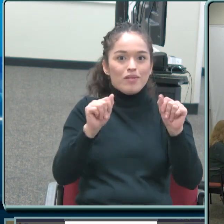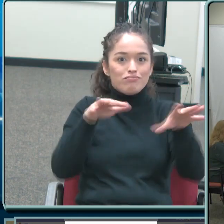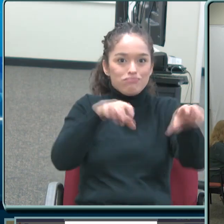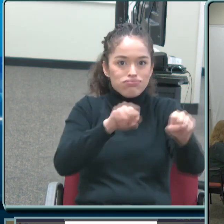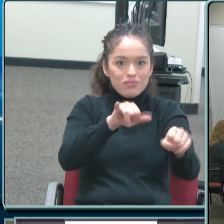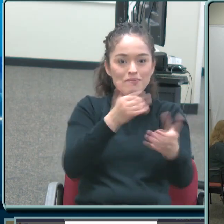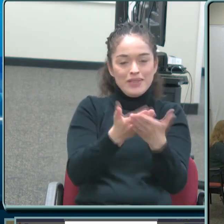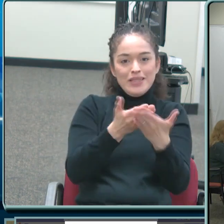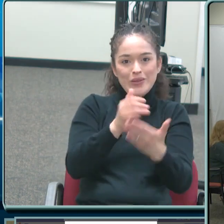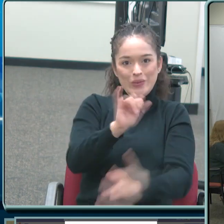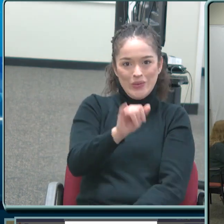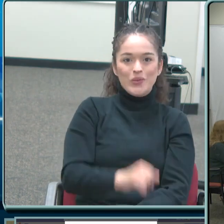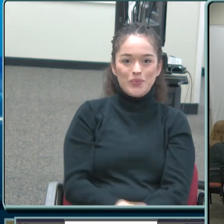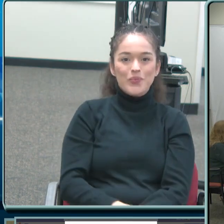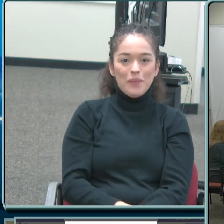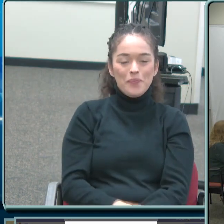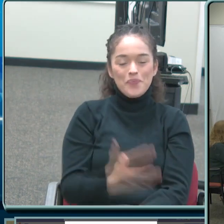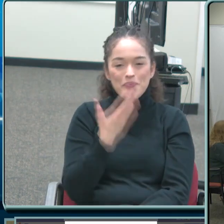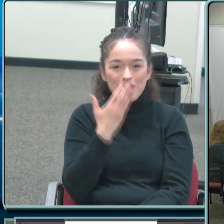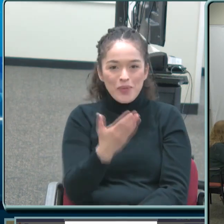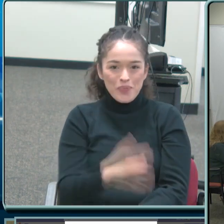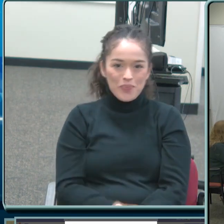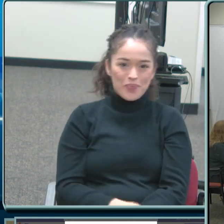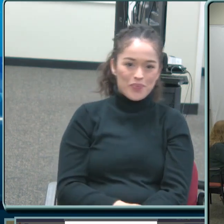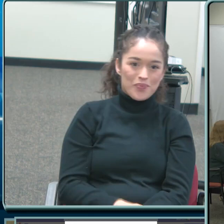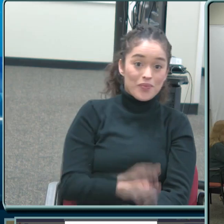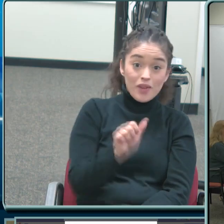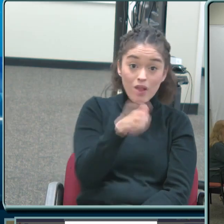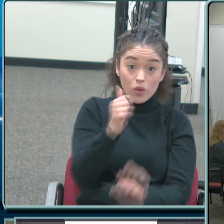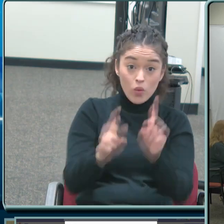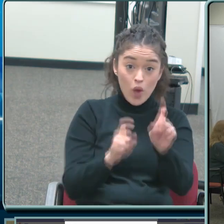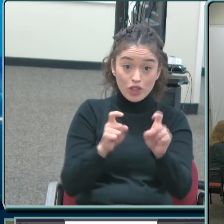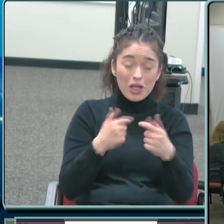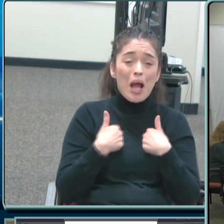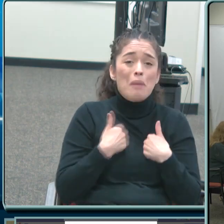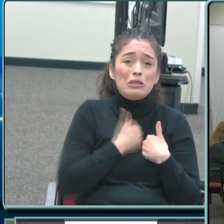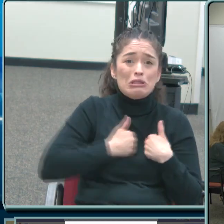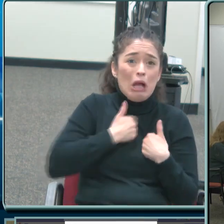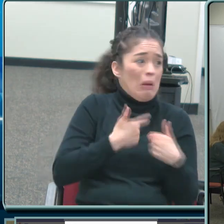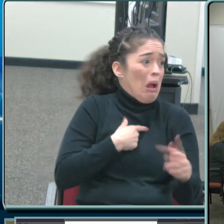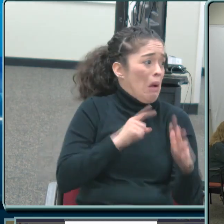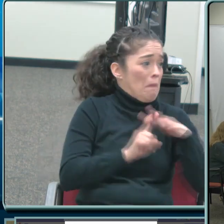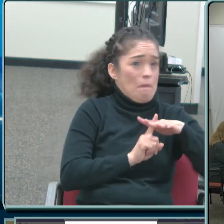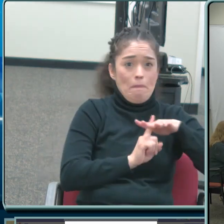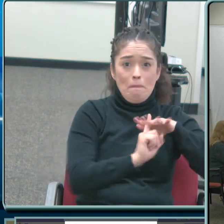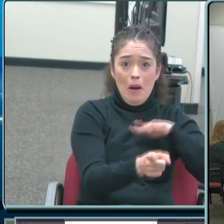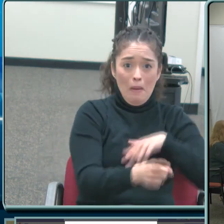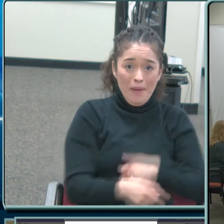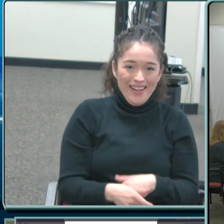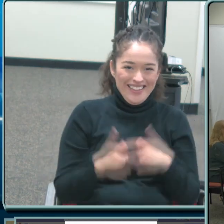funding. Yeah. Thank you. Yeah. Any other questions? I'm sorry I ran. Okay,